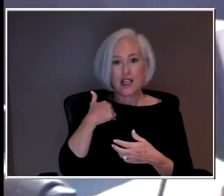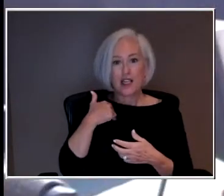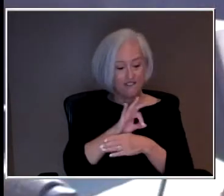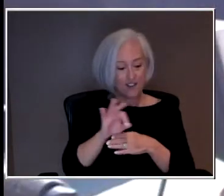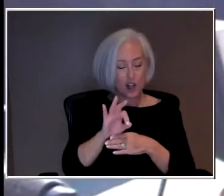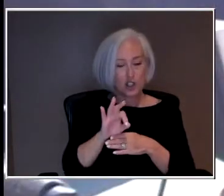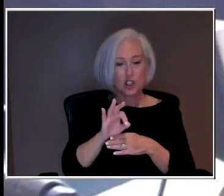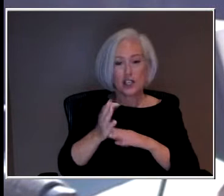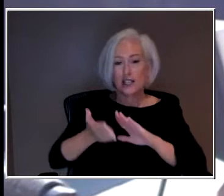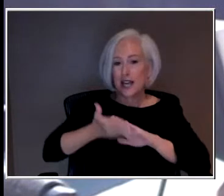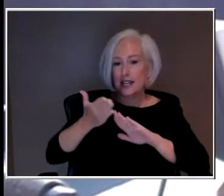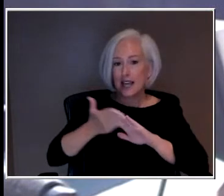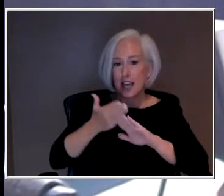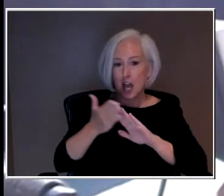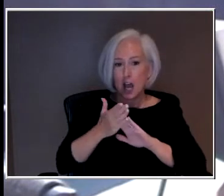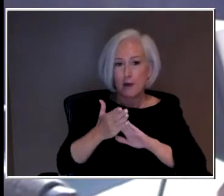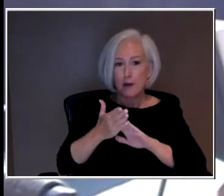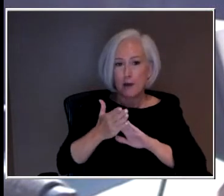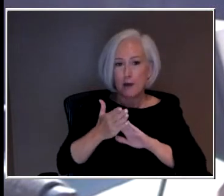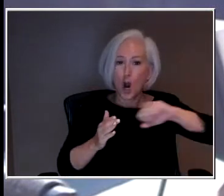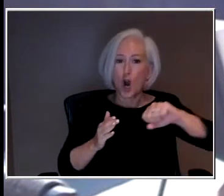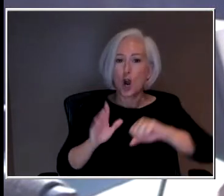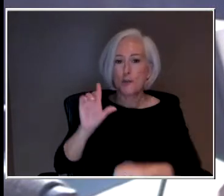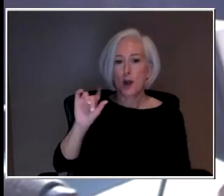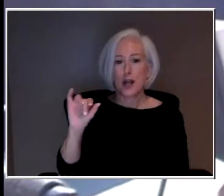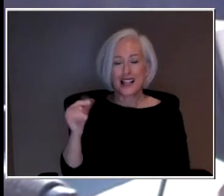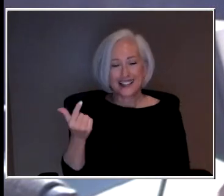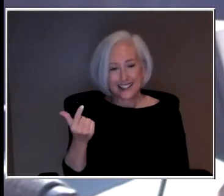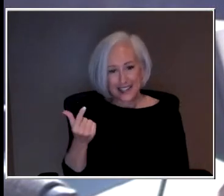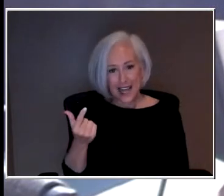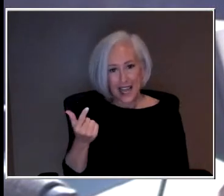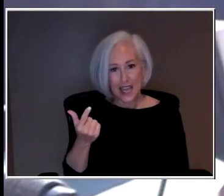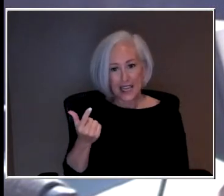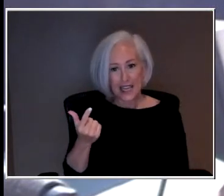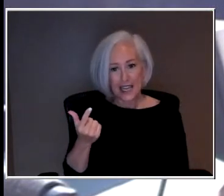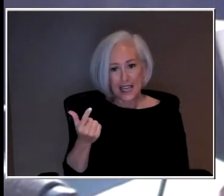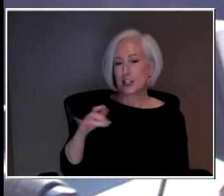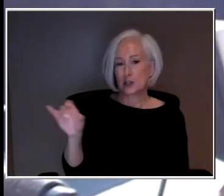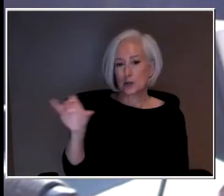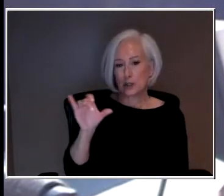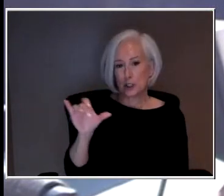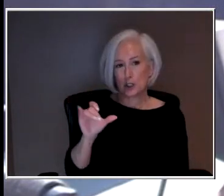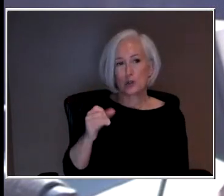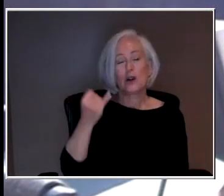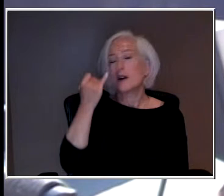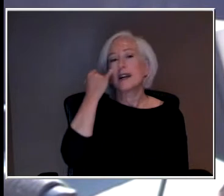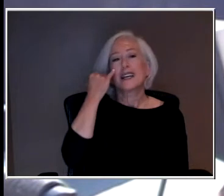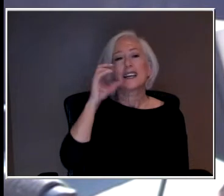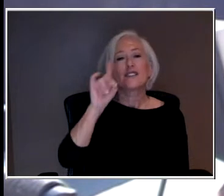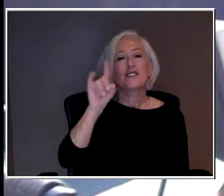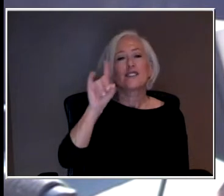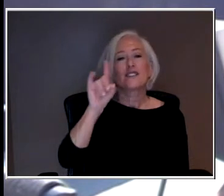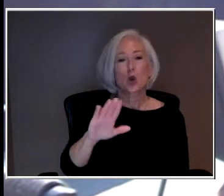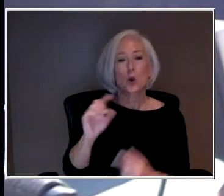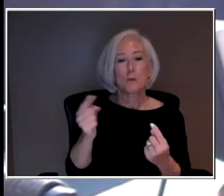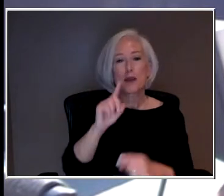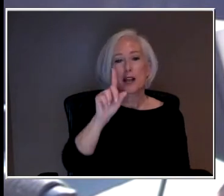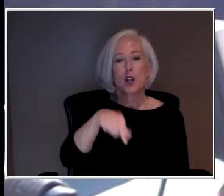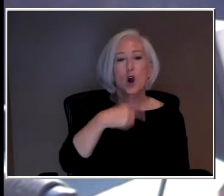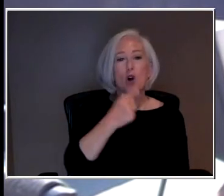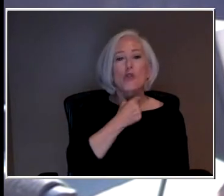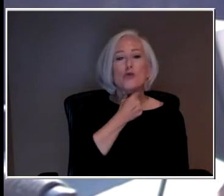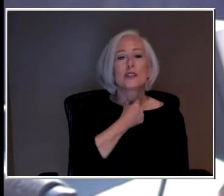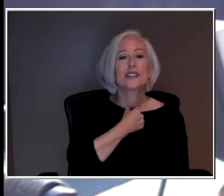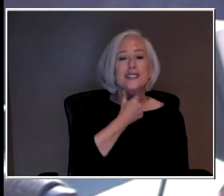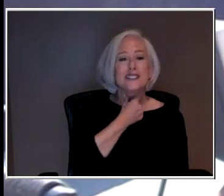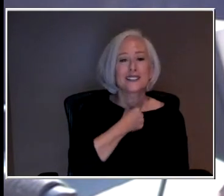they operate your leg. So for instance, say if Diane's pain was only in her neck, there is a